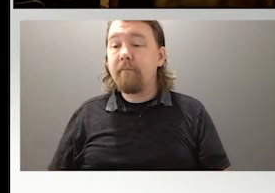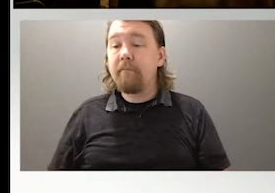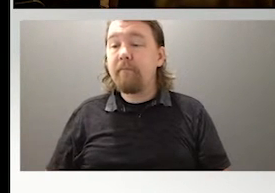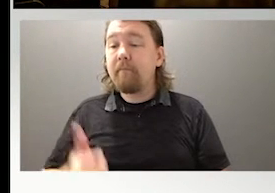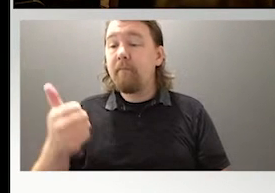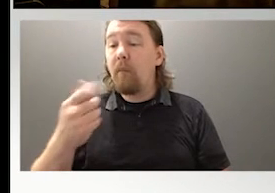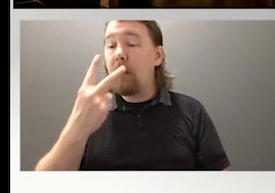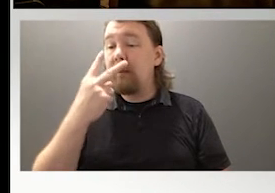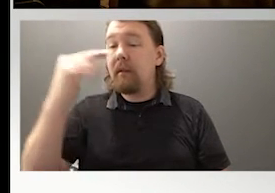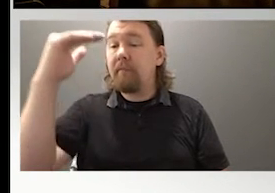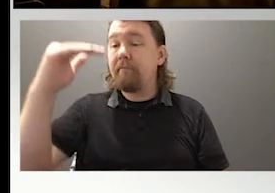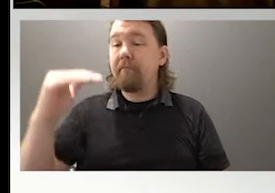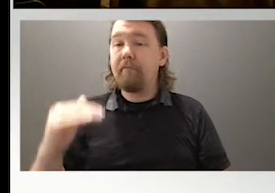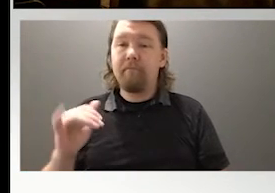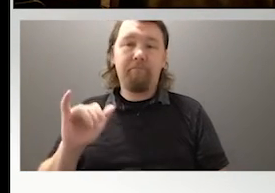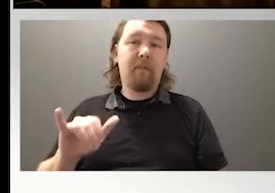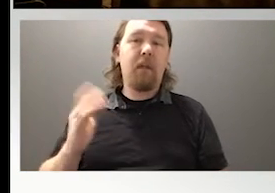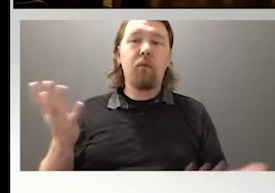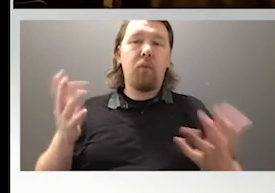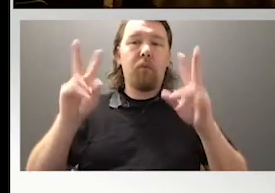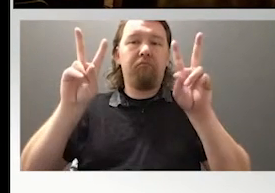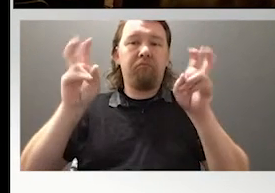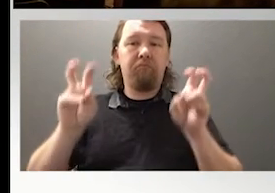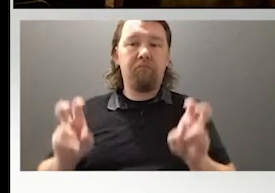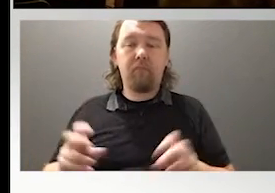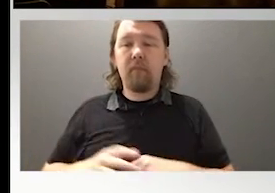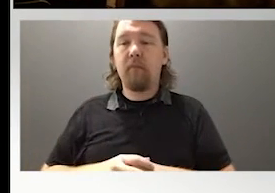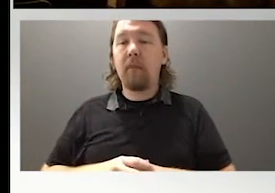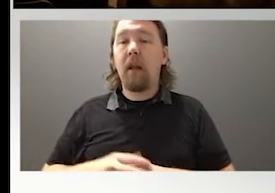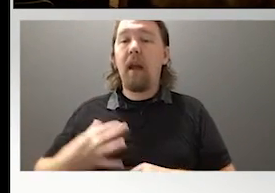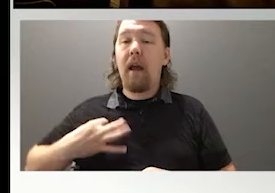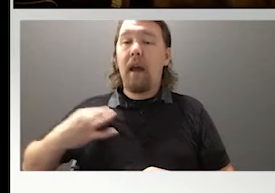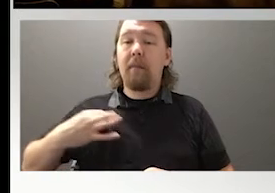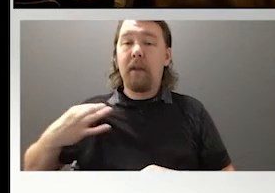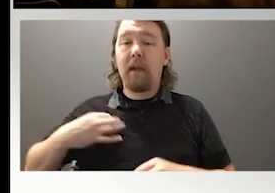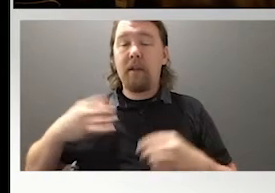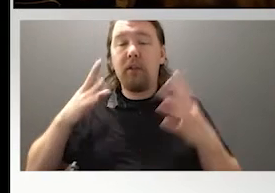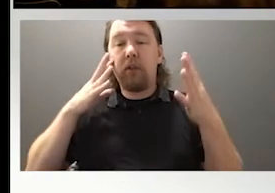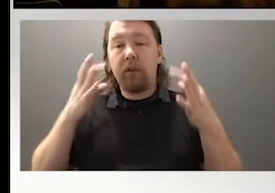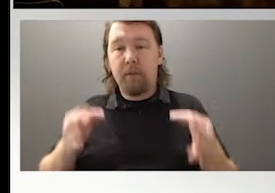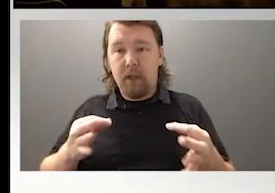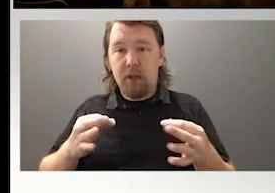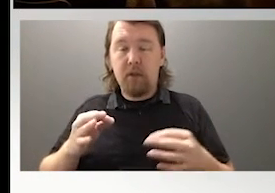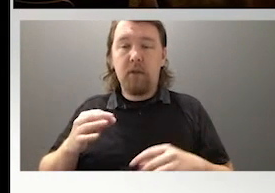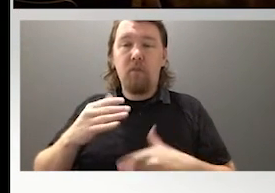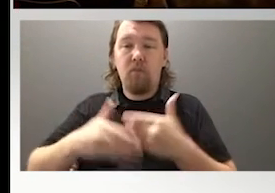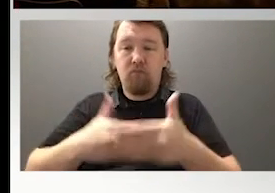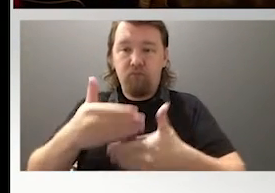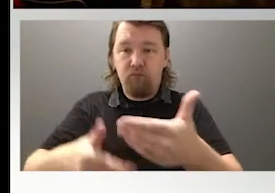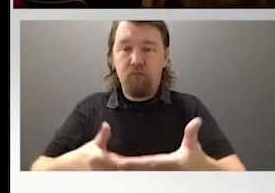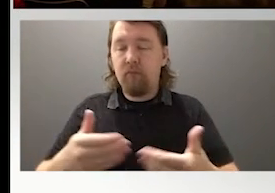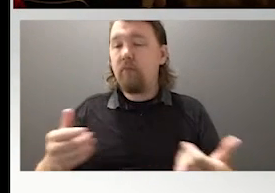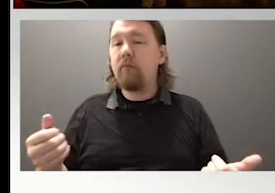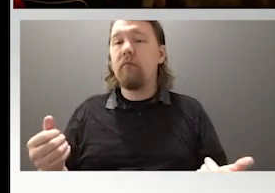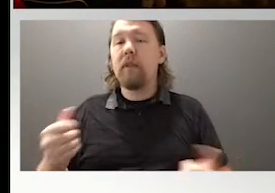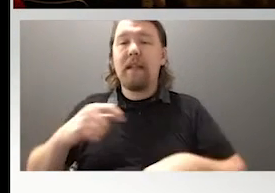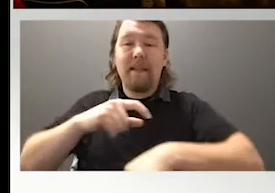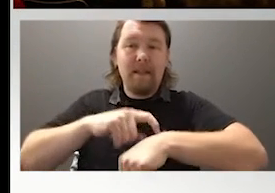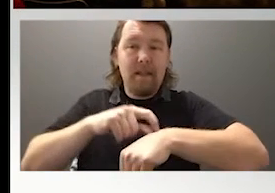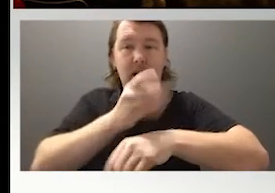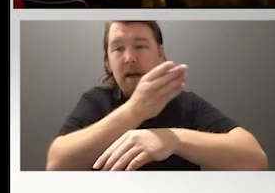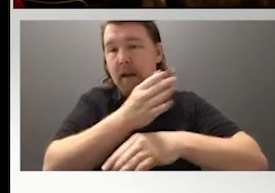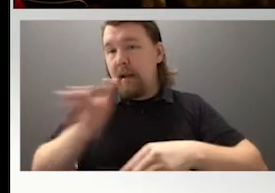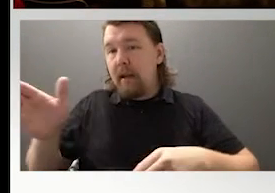These are the topics that we're going to discuss. The application eligibility determination process. I'm going to talk about the